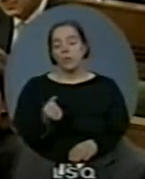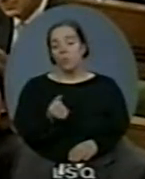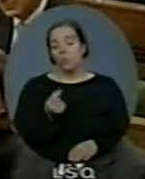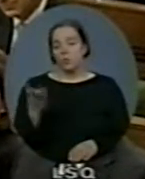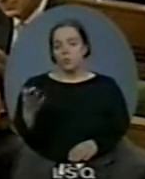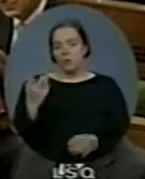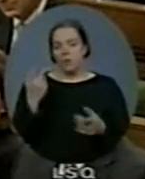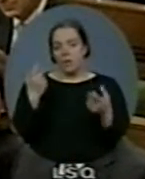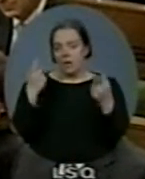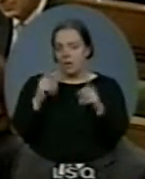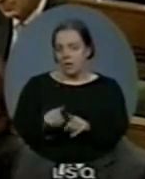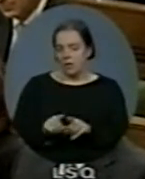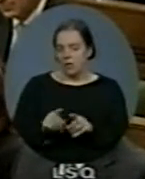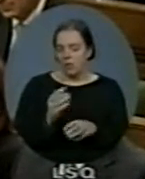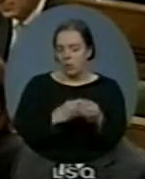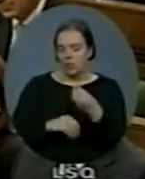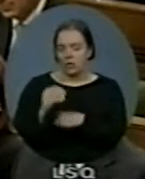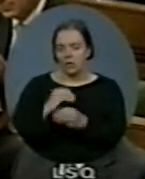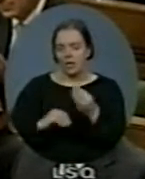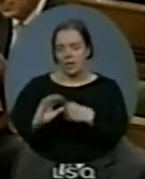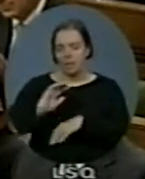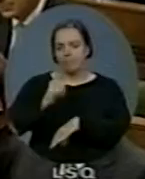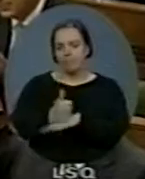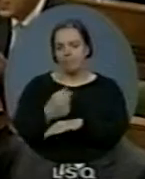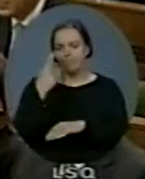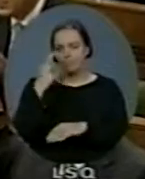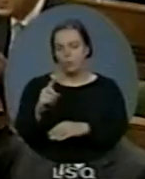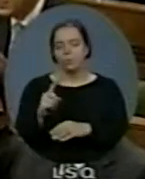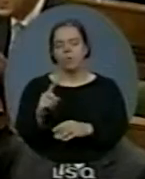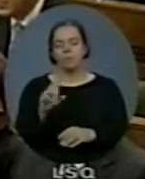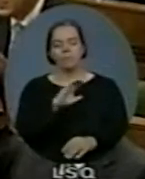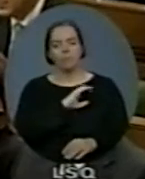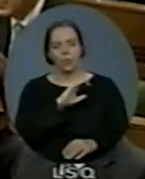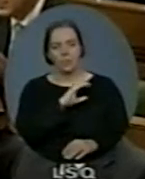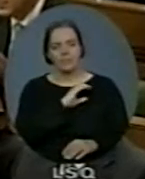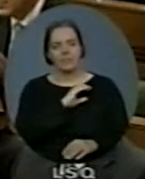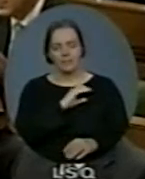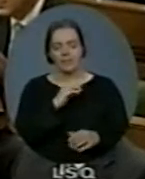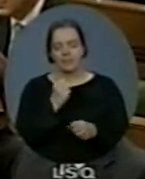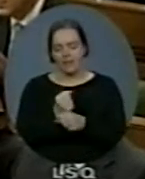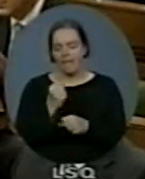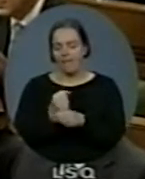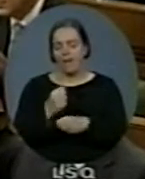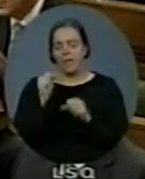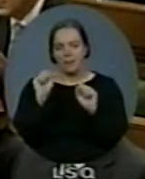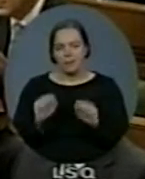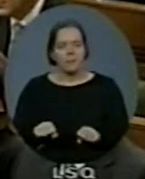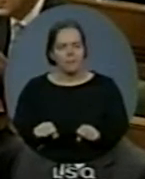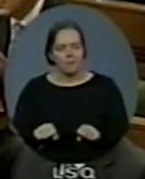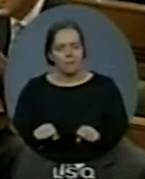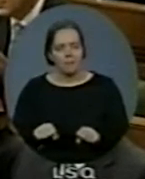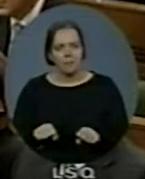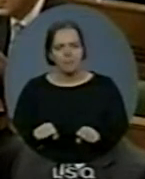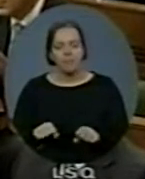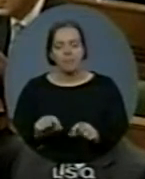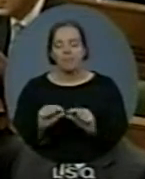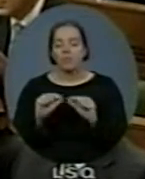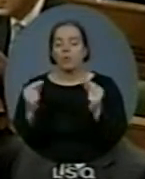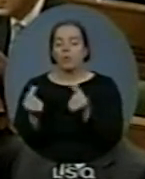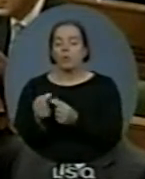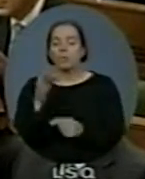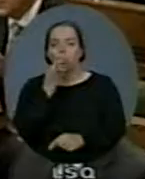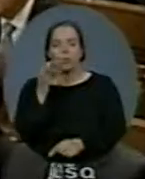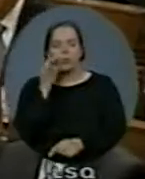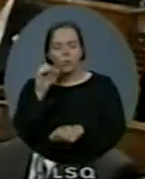that proper policing is there. The various First Nations group apply for and work in a collaborative way